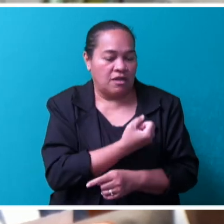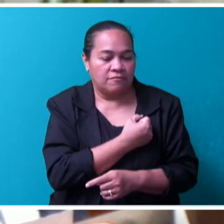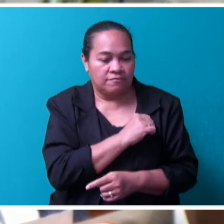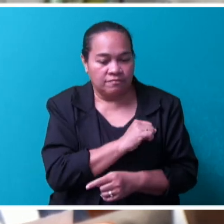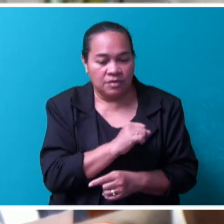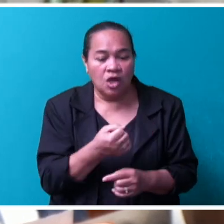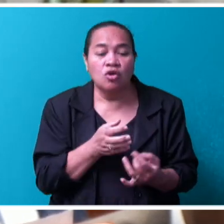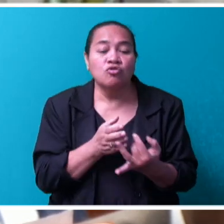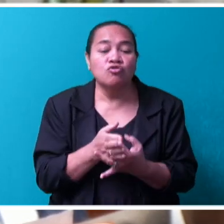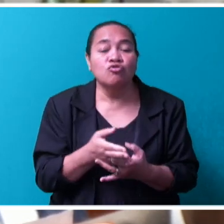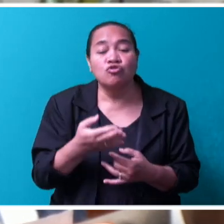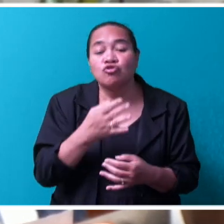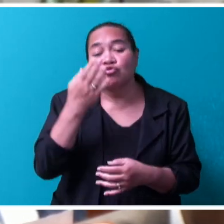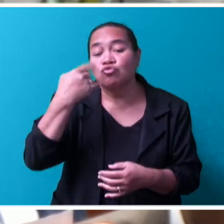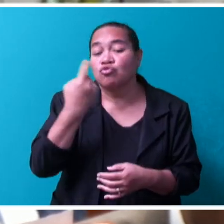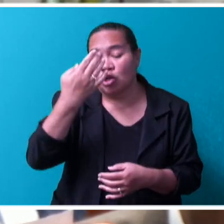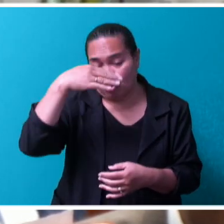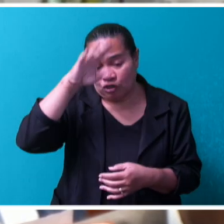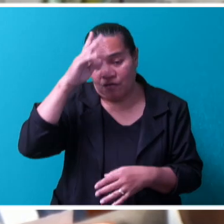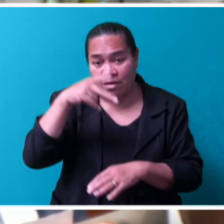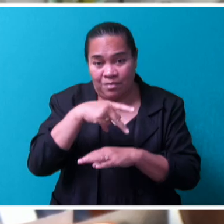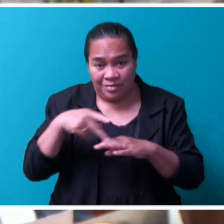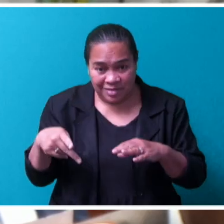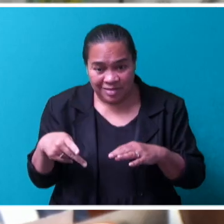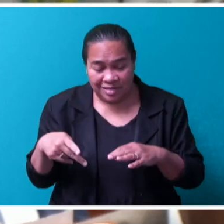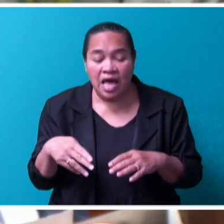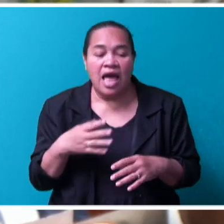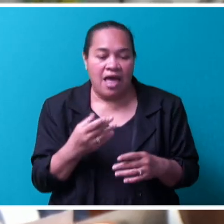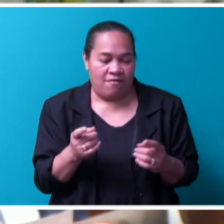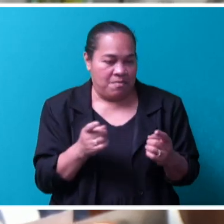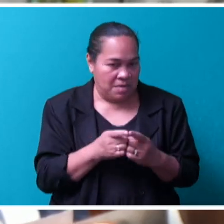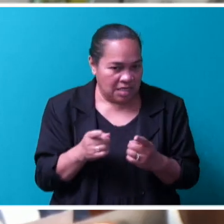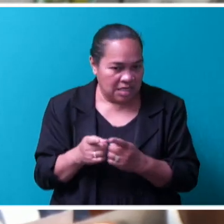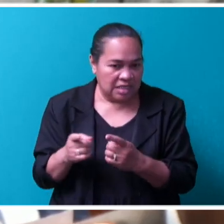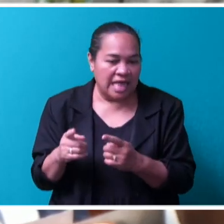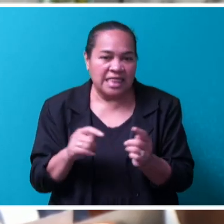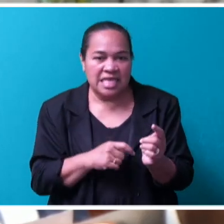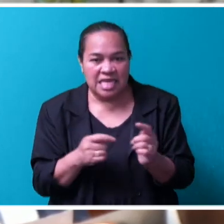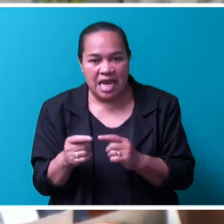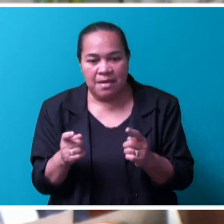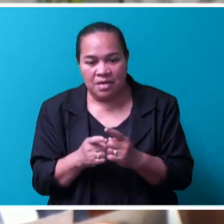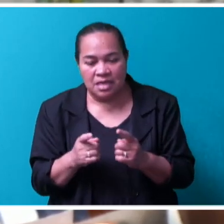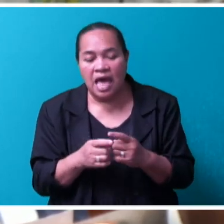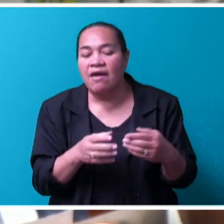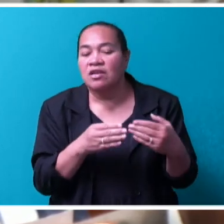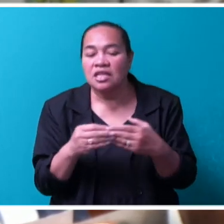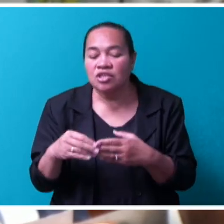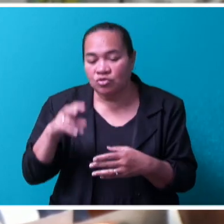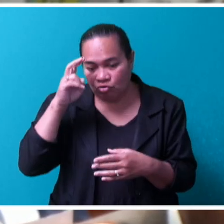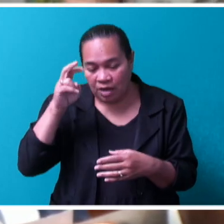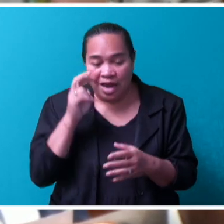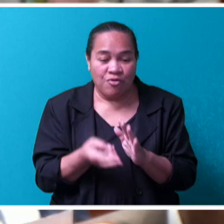titled confirmations, provincial and Tikina meetings, leadership training, and review of the